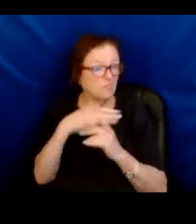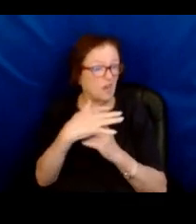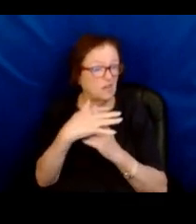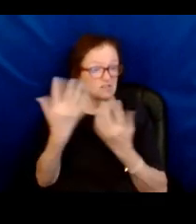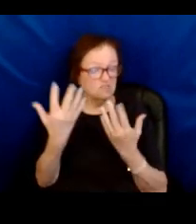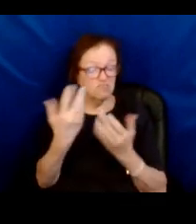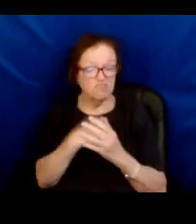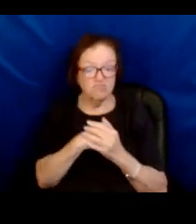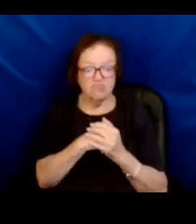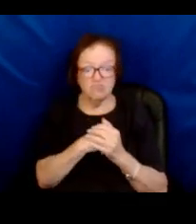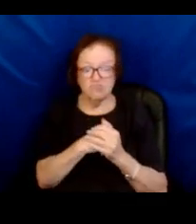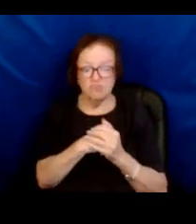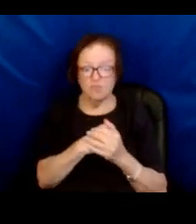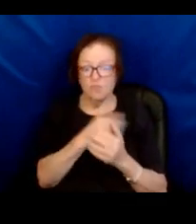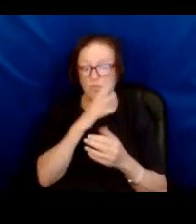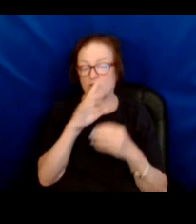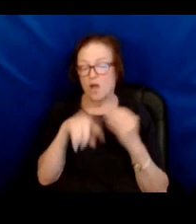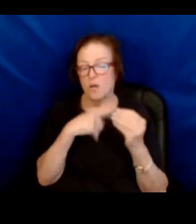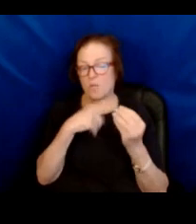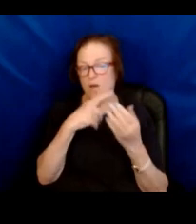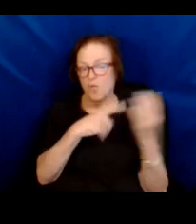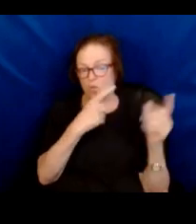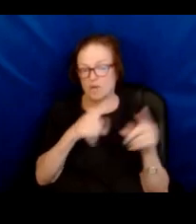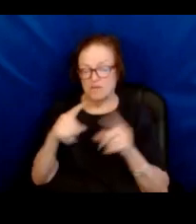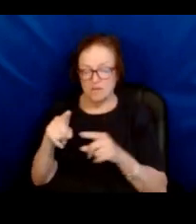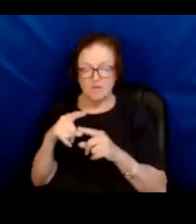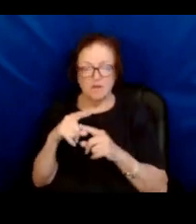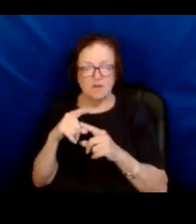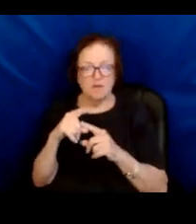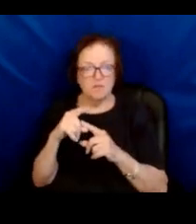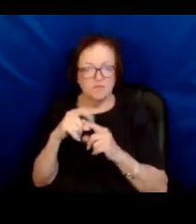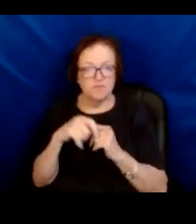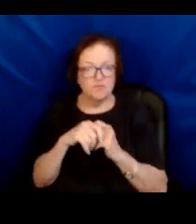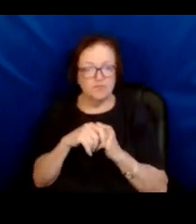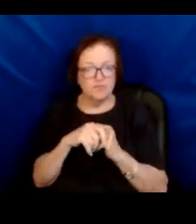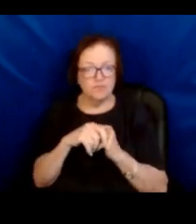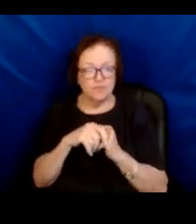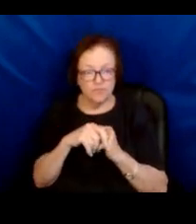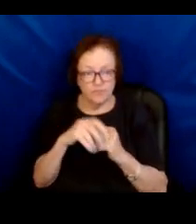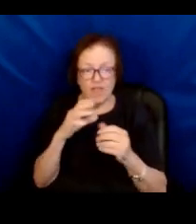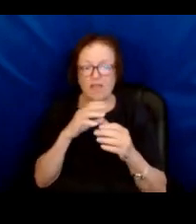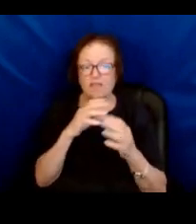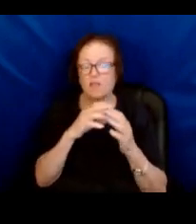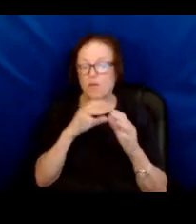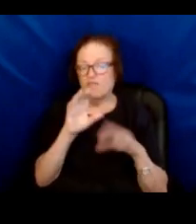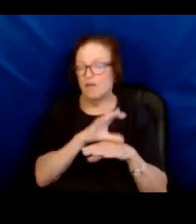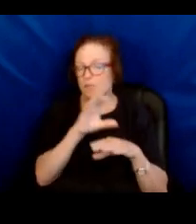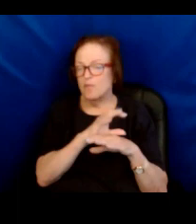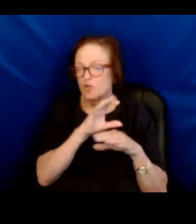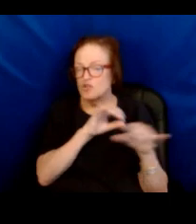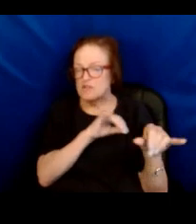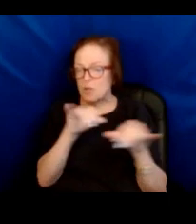talk to you a little bit about what we're up to. So I've been applying decision support modeling, computer simulation modeling, and system mapping to